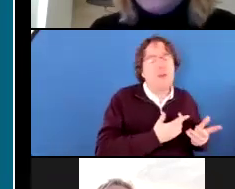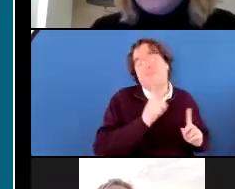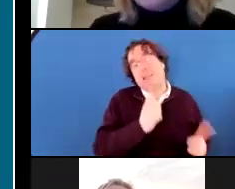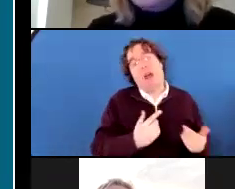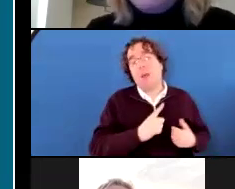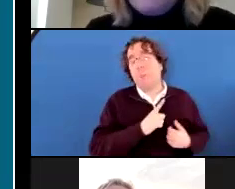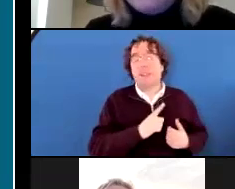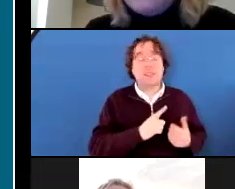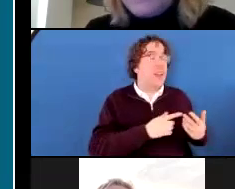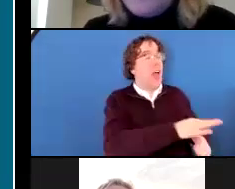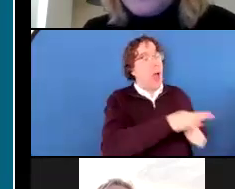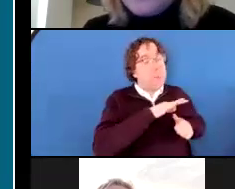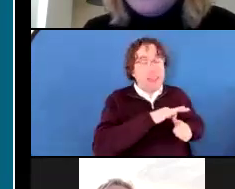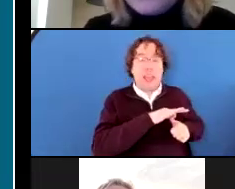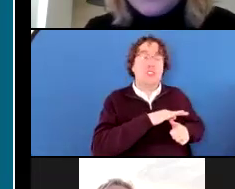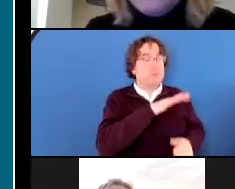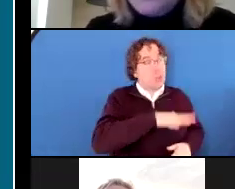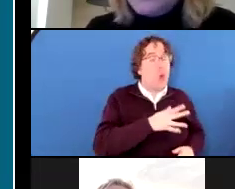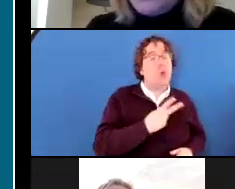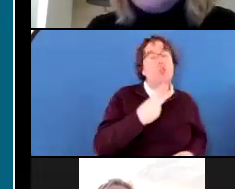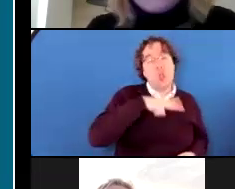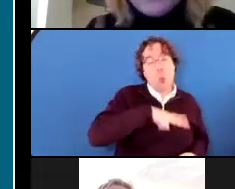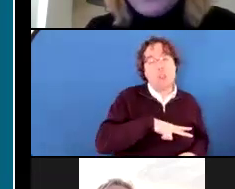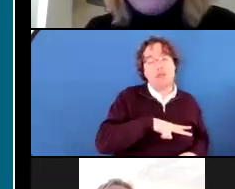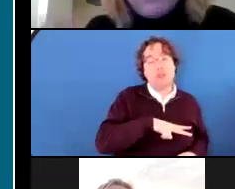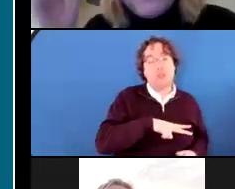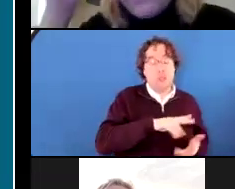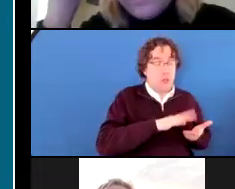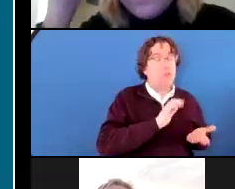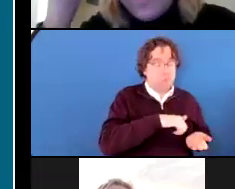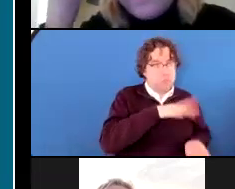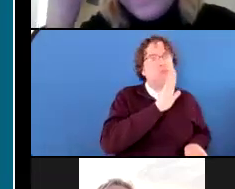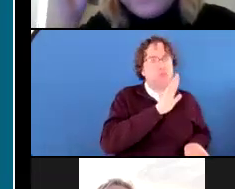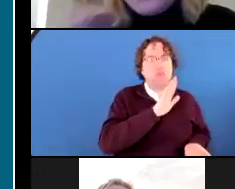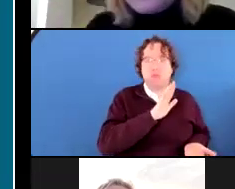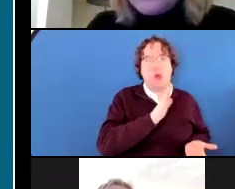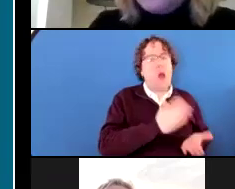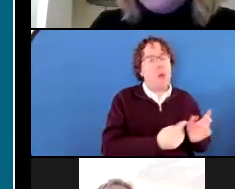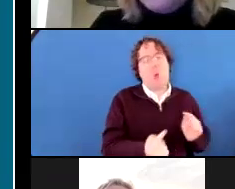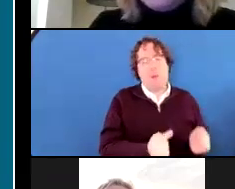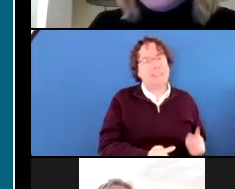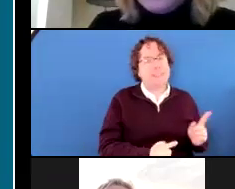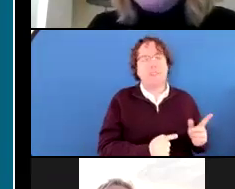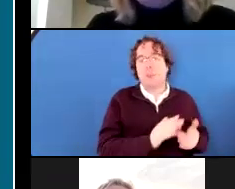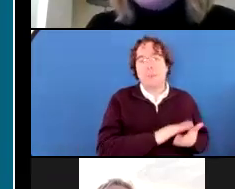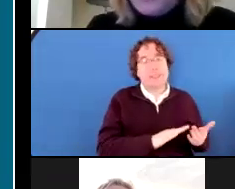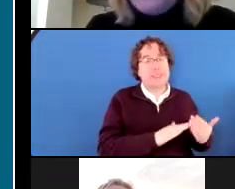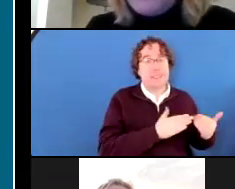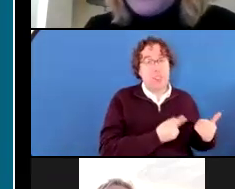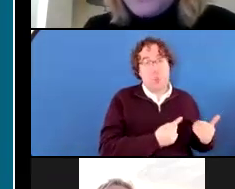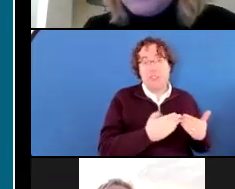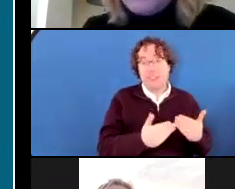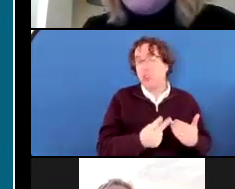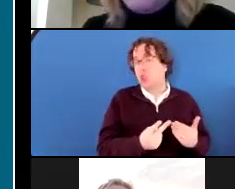high volume. It's really, really competitive scheme. So it is with regret that we can't offer feedback at stage 1 or 2. We